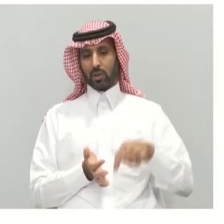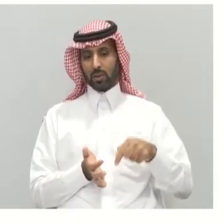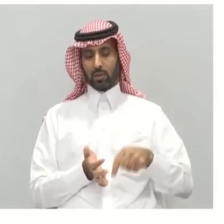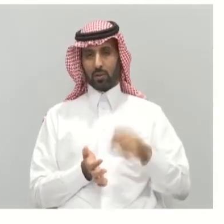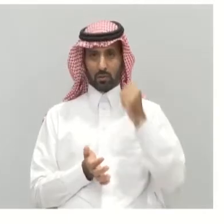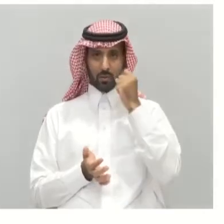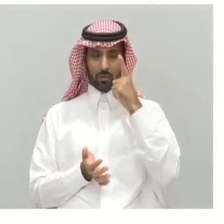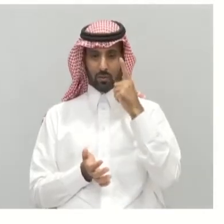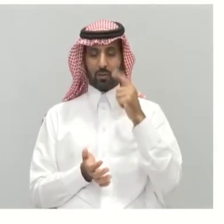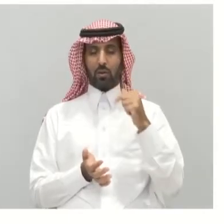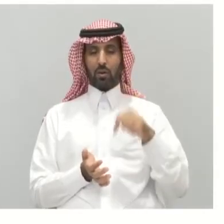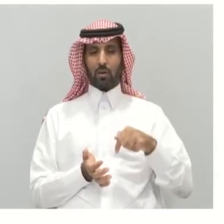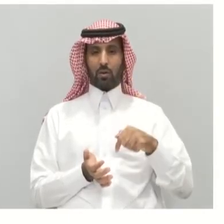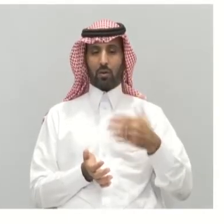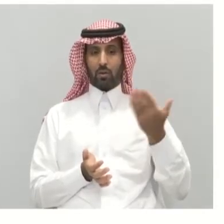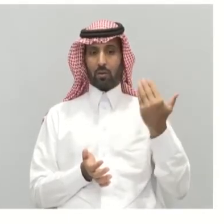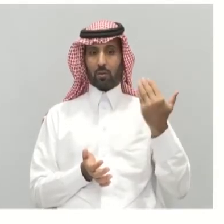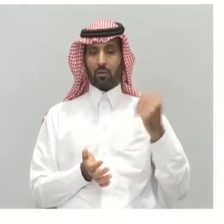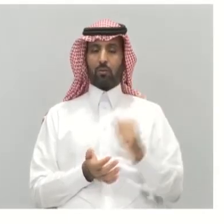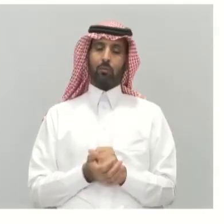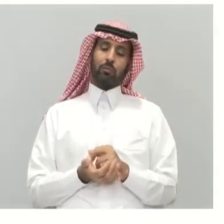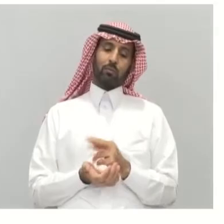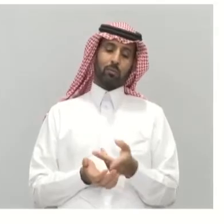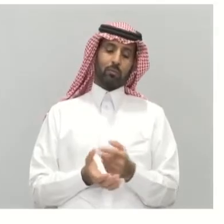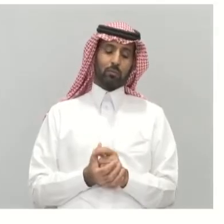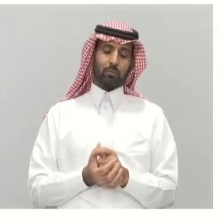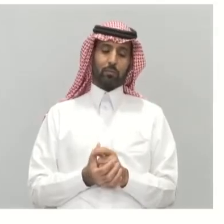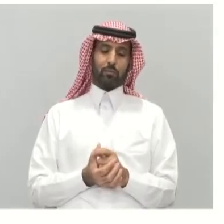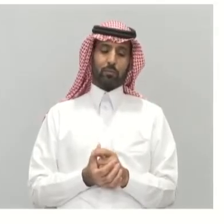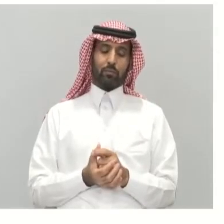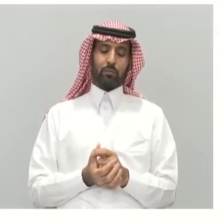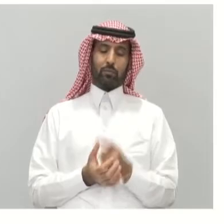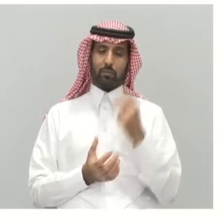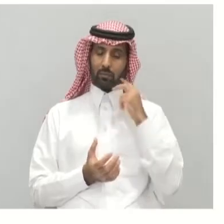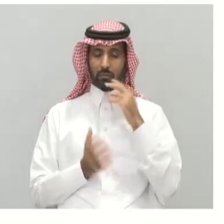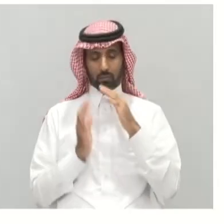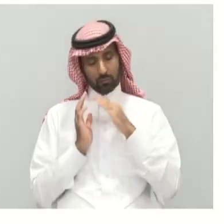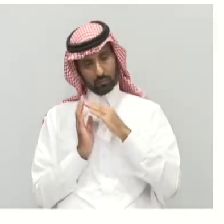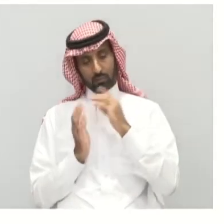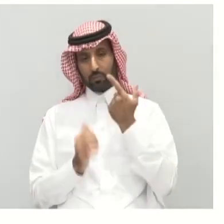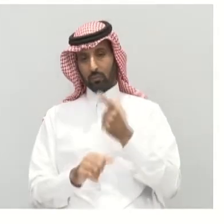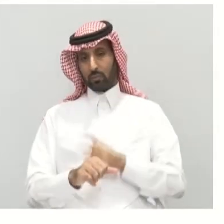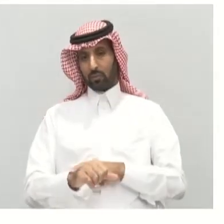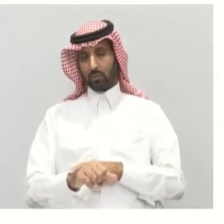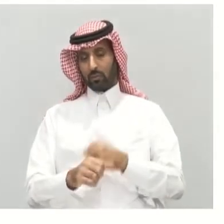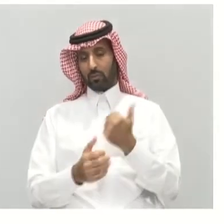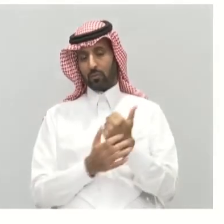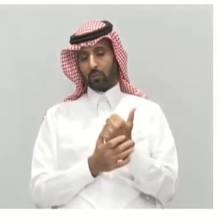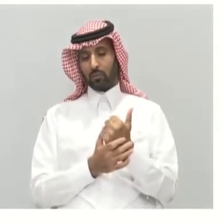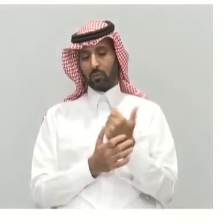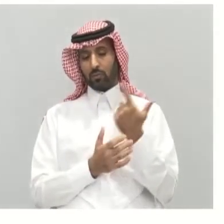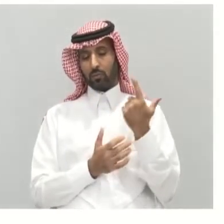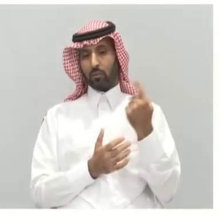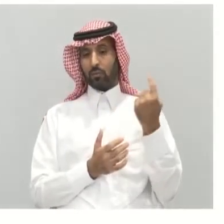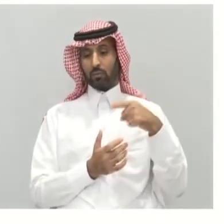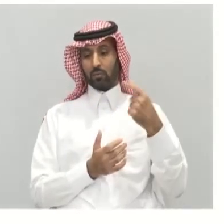morning? So we're talking about last night and this morning. Four, I went to bed at, you have at,